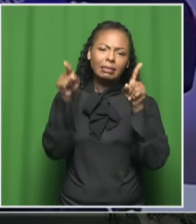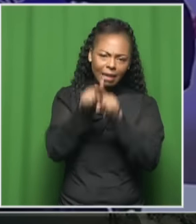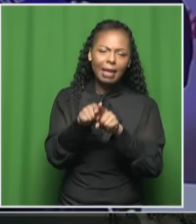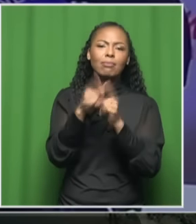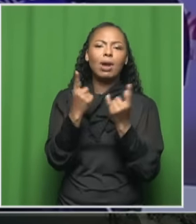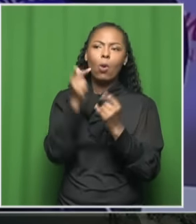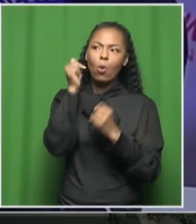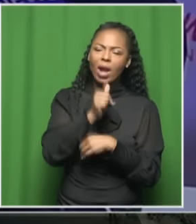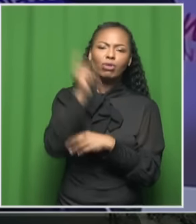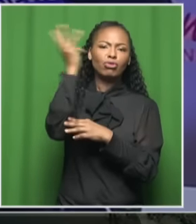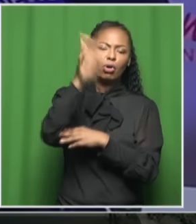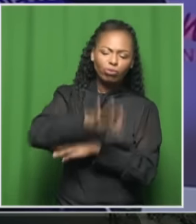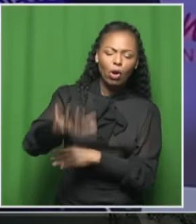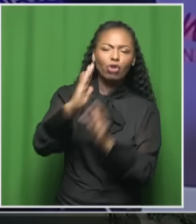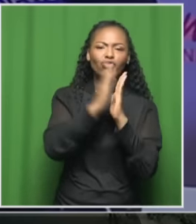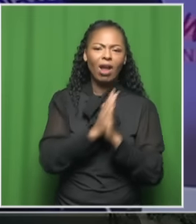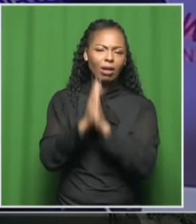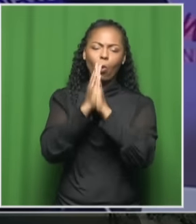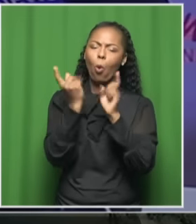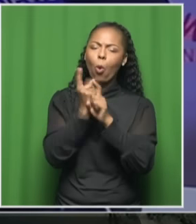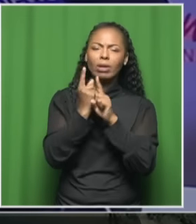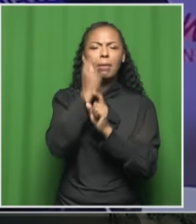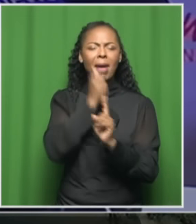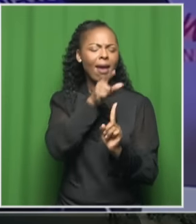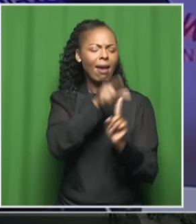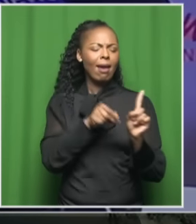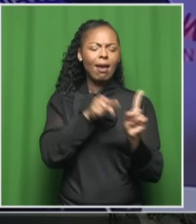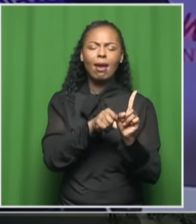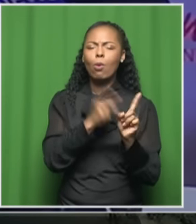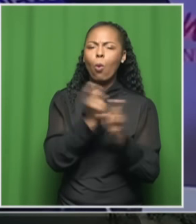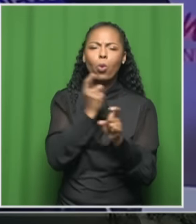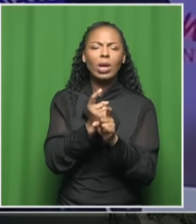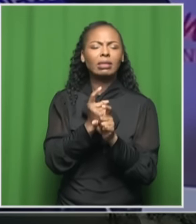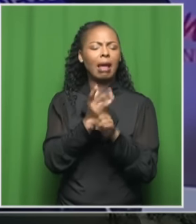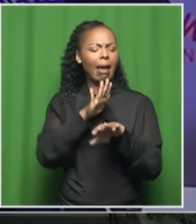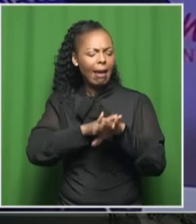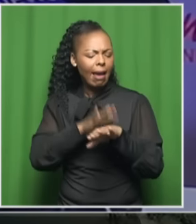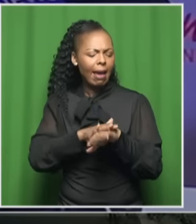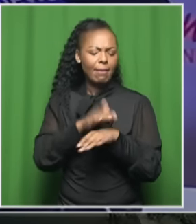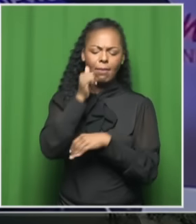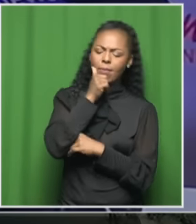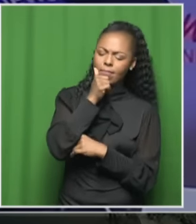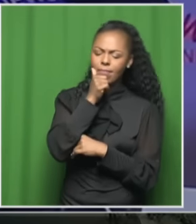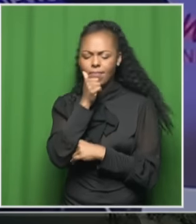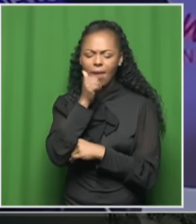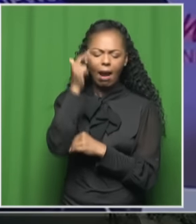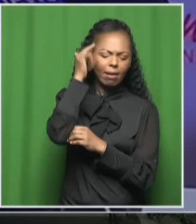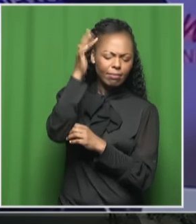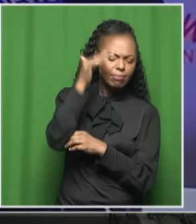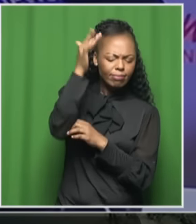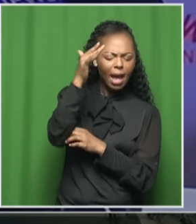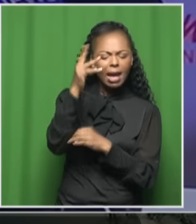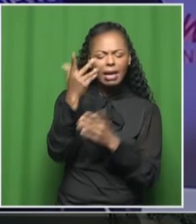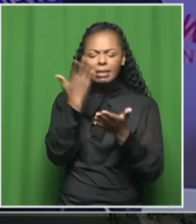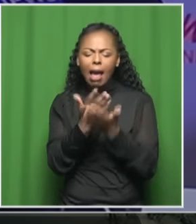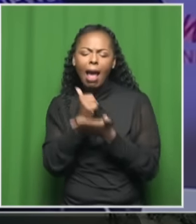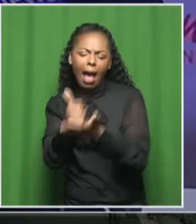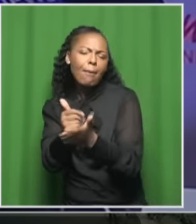outreaches. He was the man who was like that. He was always in all spaces, and every time he was in a space, he always wanted to make a difference. Yeah. In terms